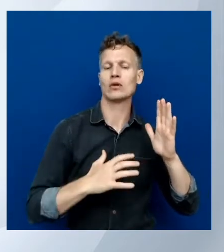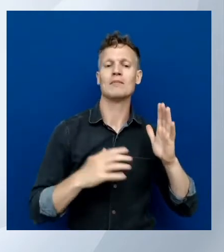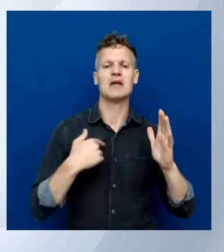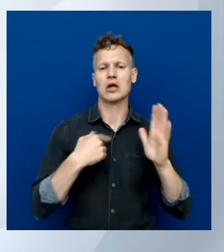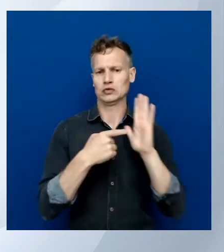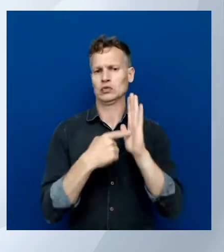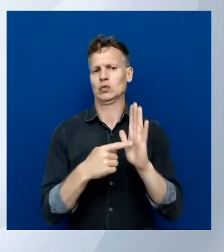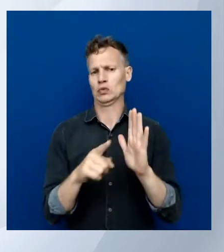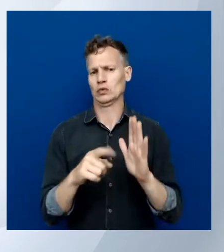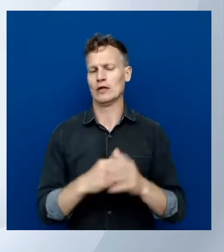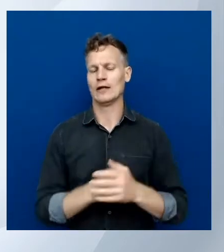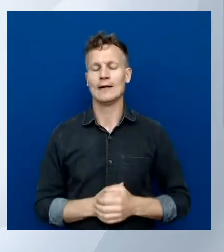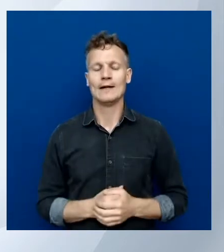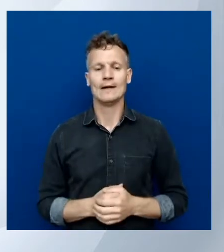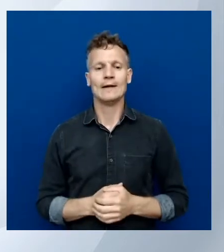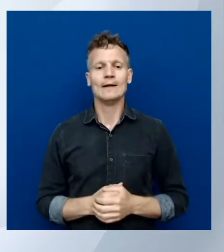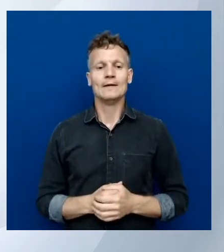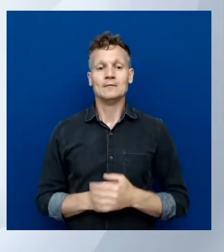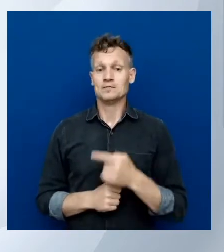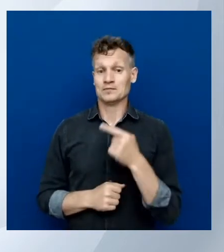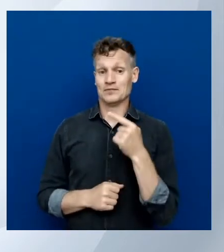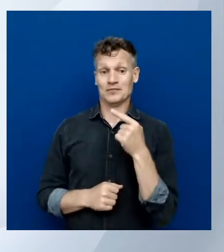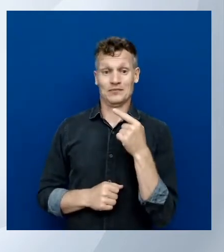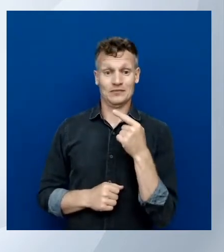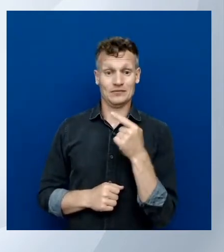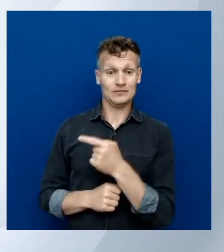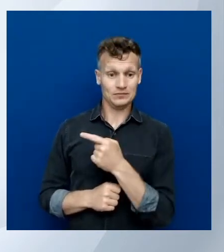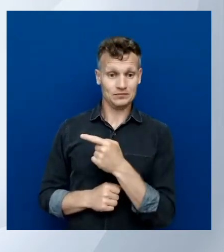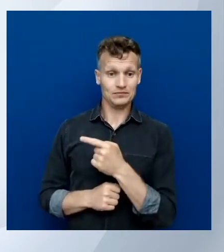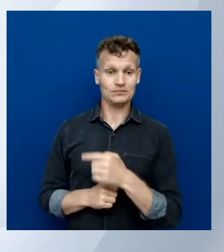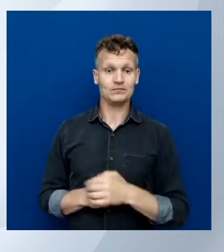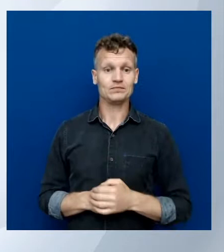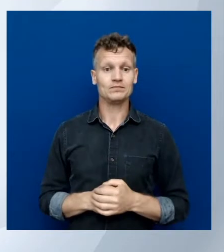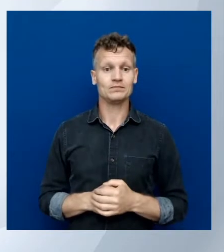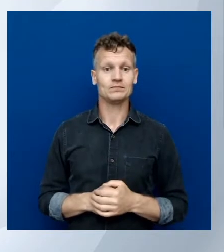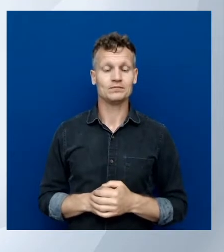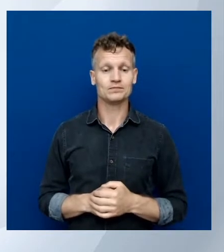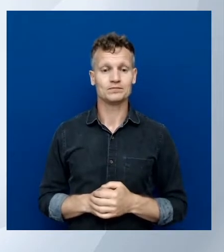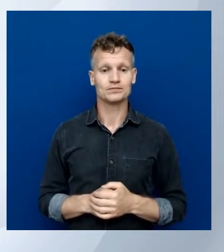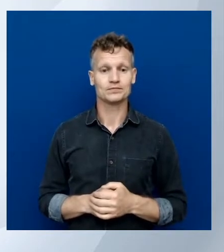Because this is a DSL, and you can